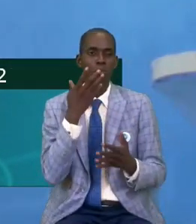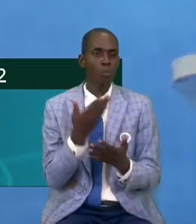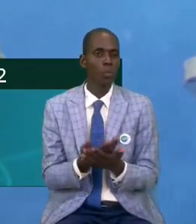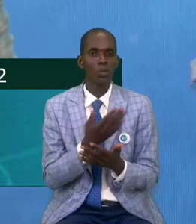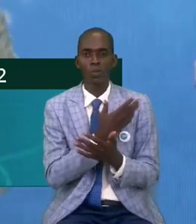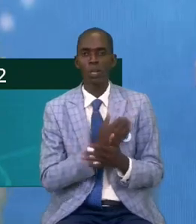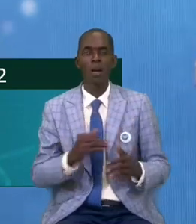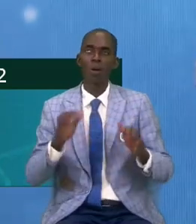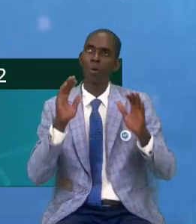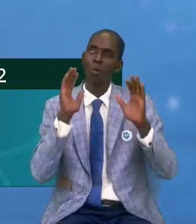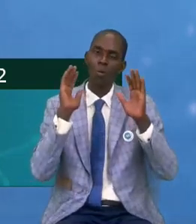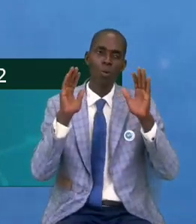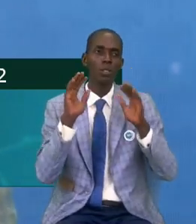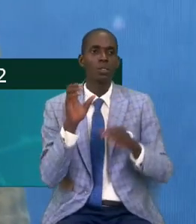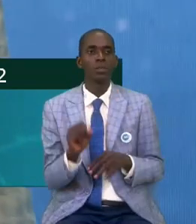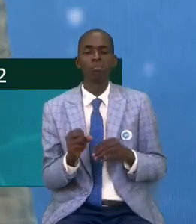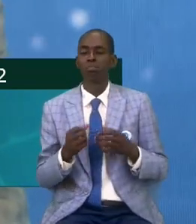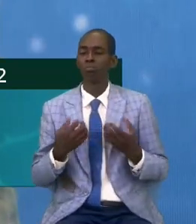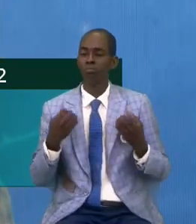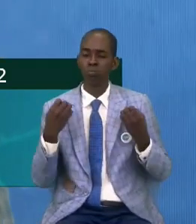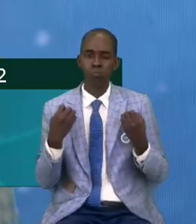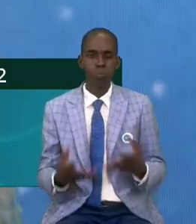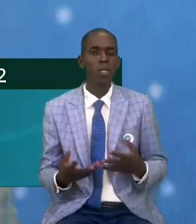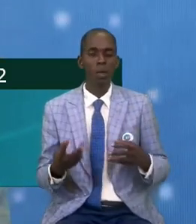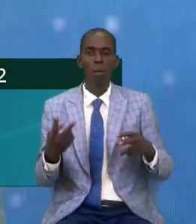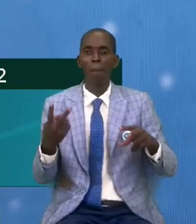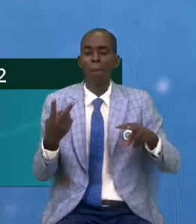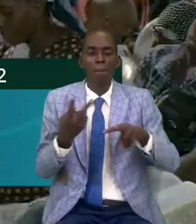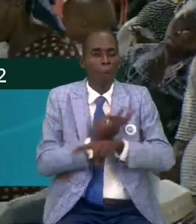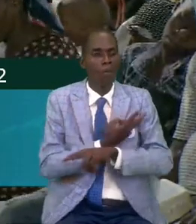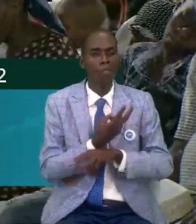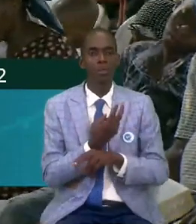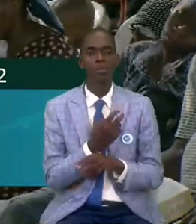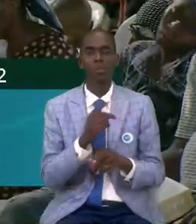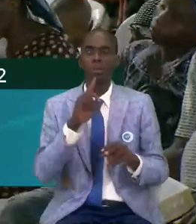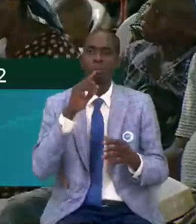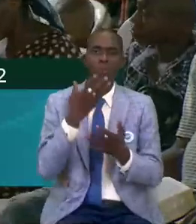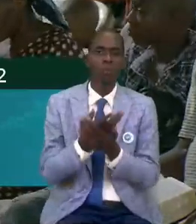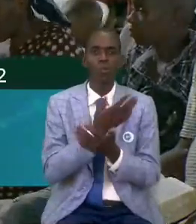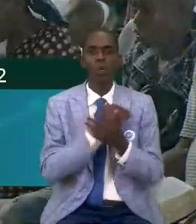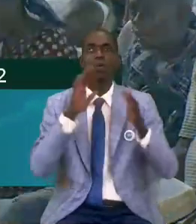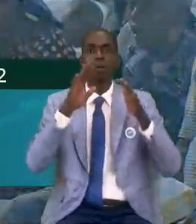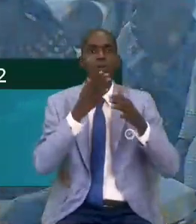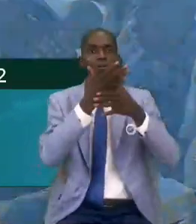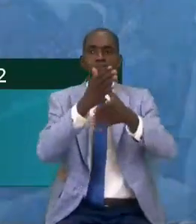and wonders. Distribution of wonders to everyone here tonight. I will get my